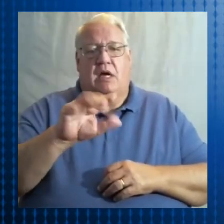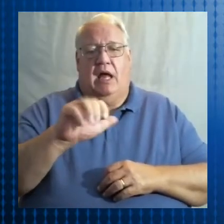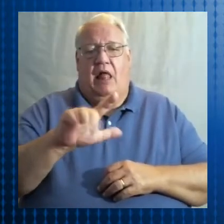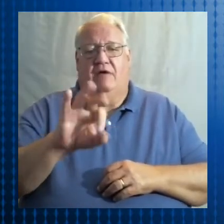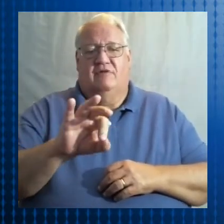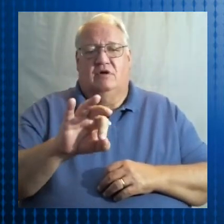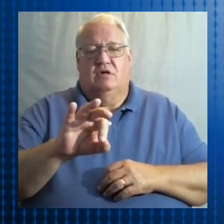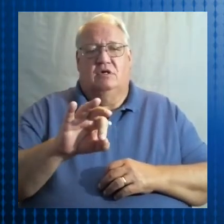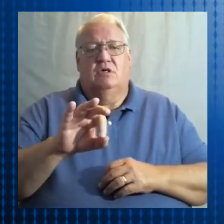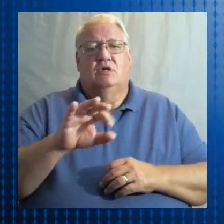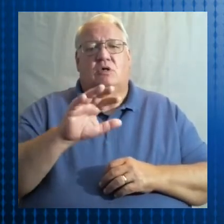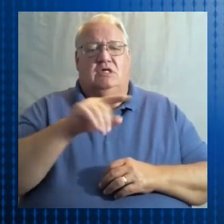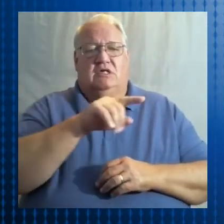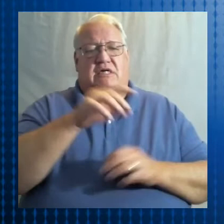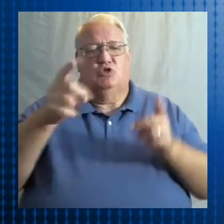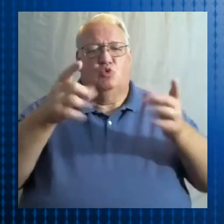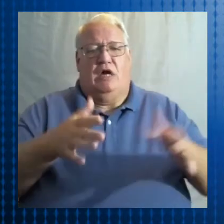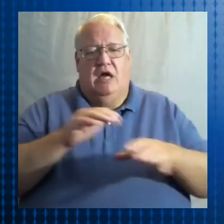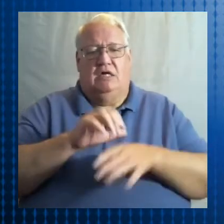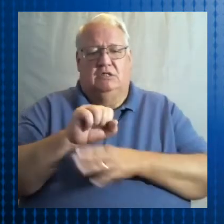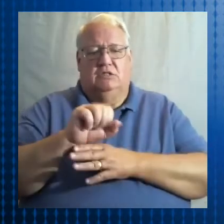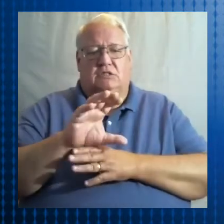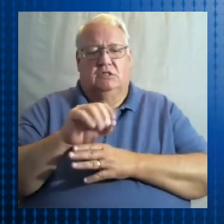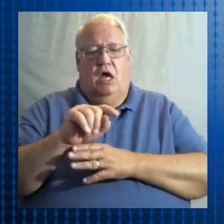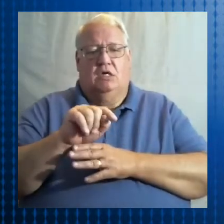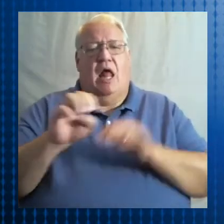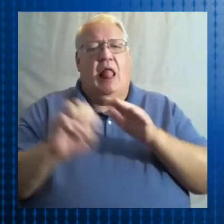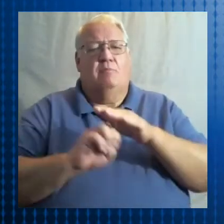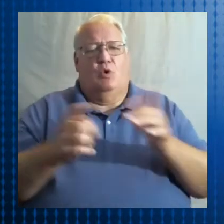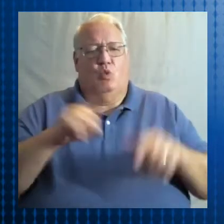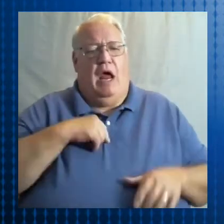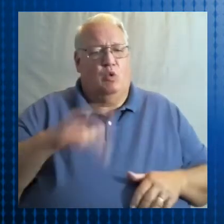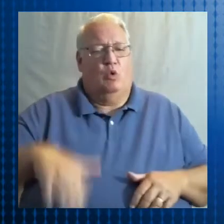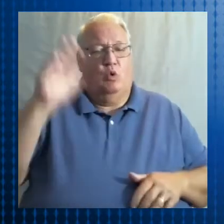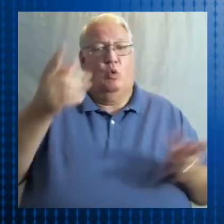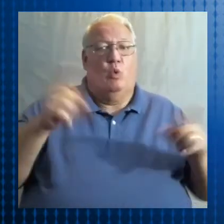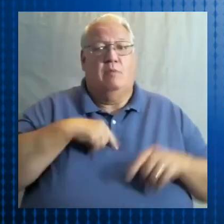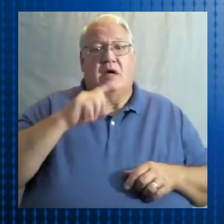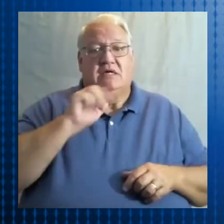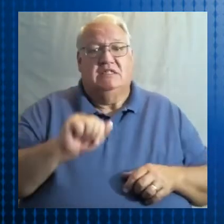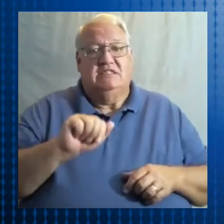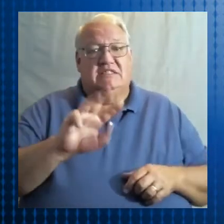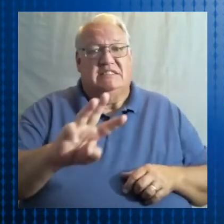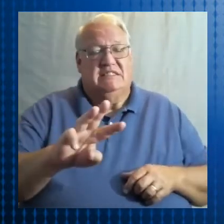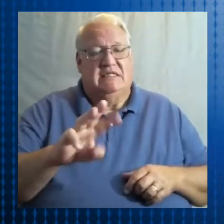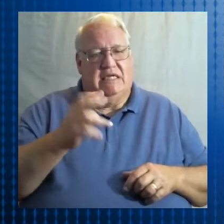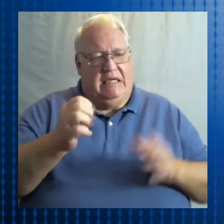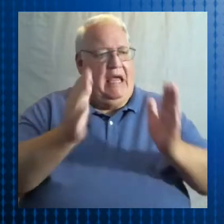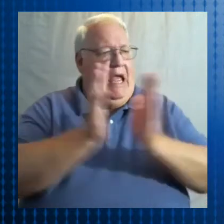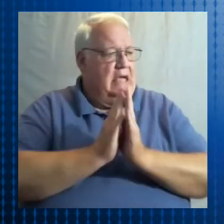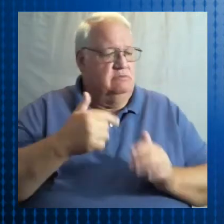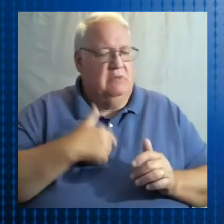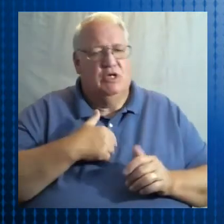school director at Scott Elementary when I was growing up. When I was 16 years old, Mr. Metcalf asked me to